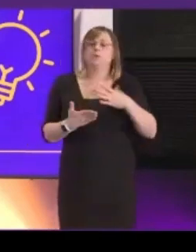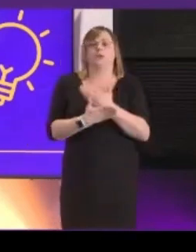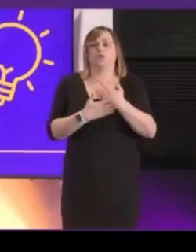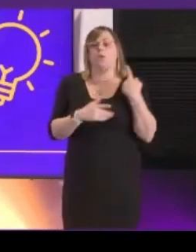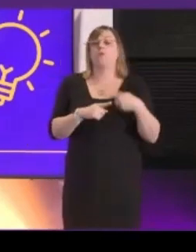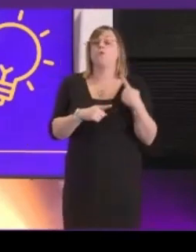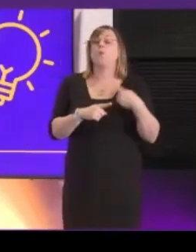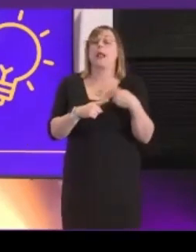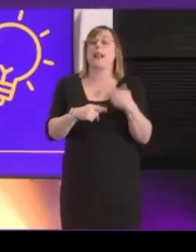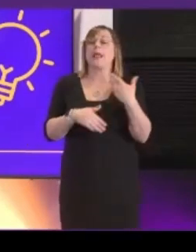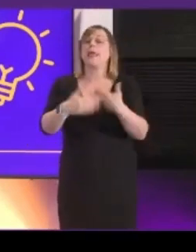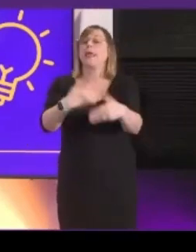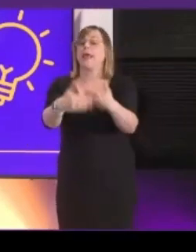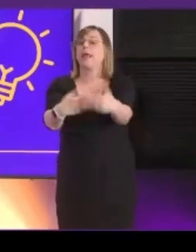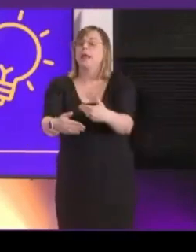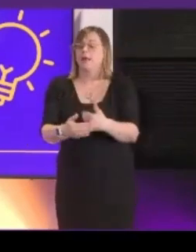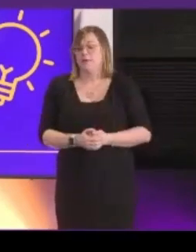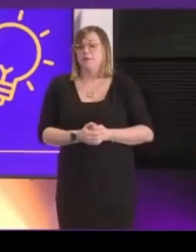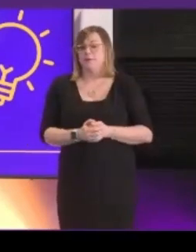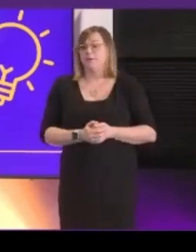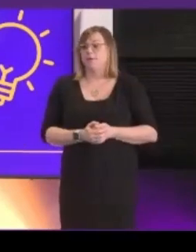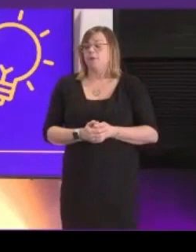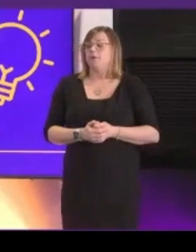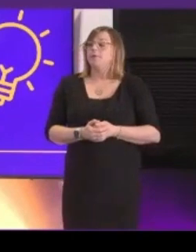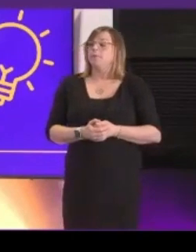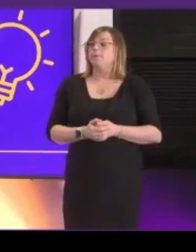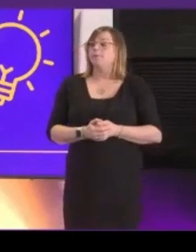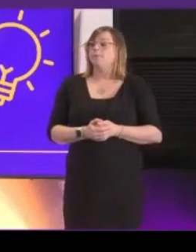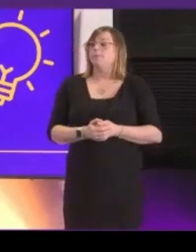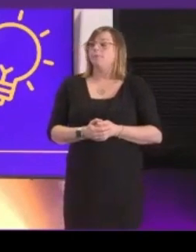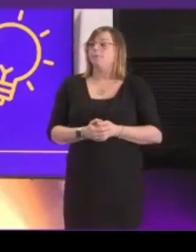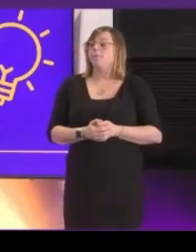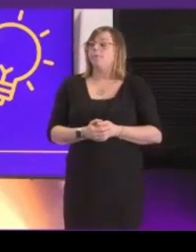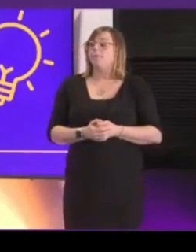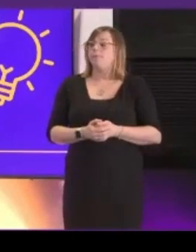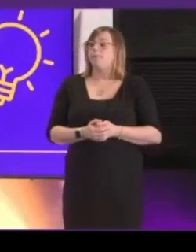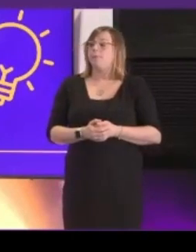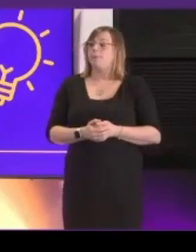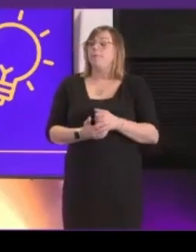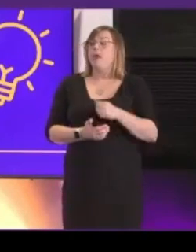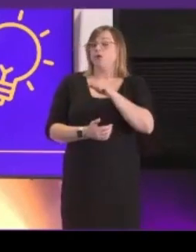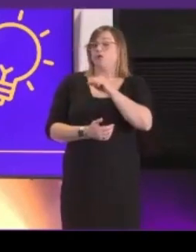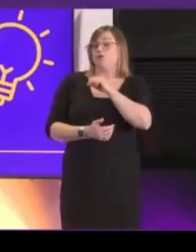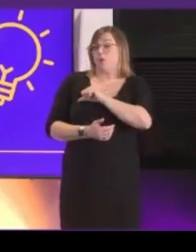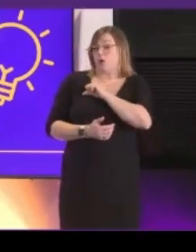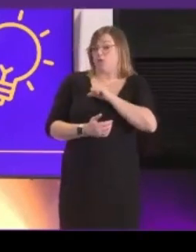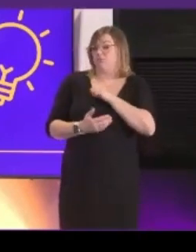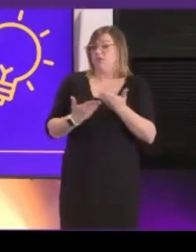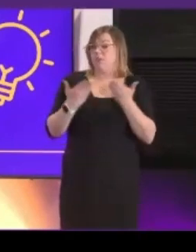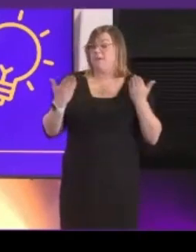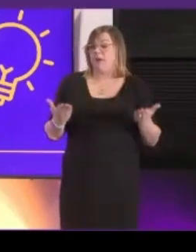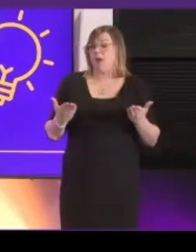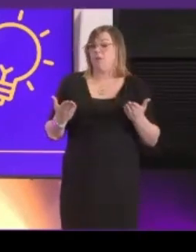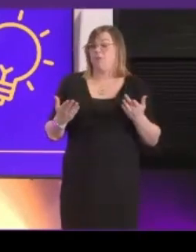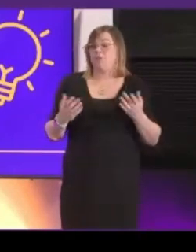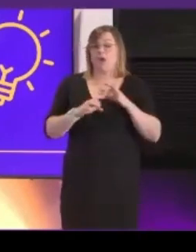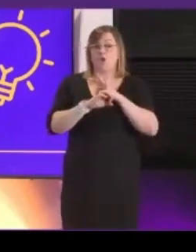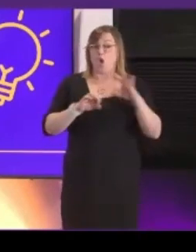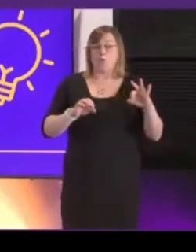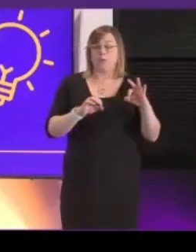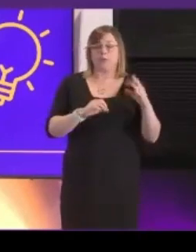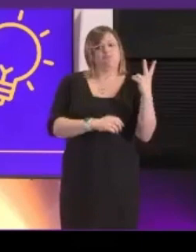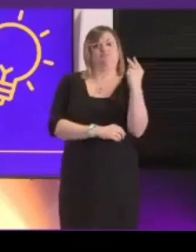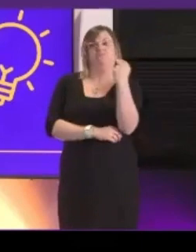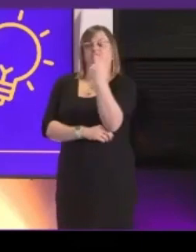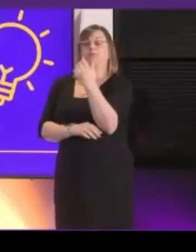right? Look, the response to any sort of, and to be honest, to be fair, we didn't get any pushback. We did not